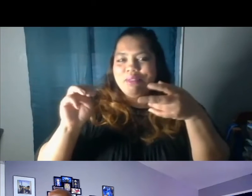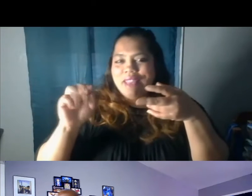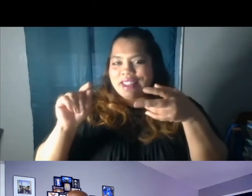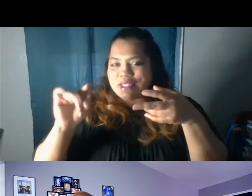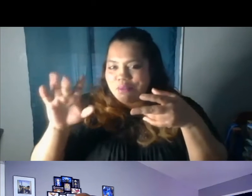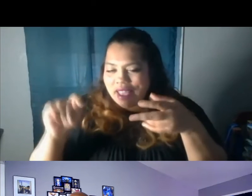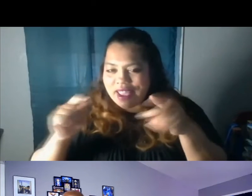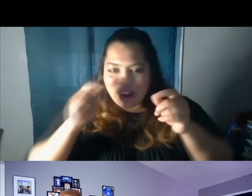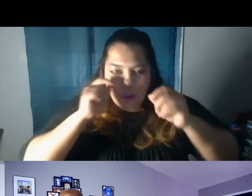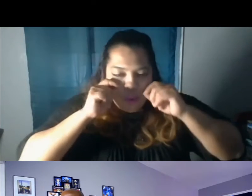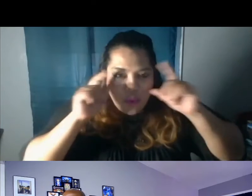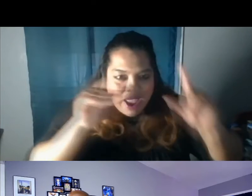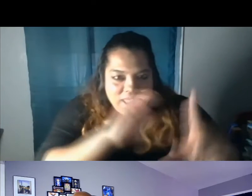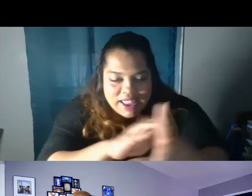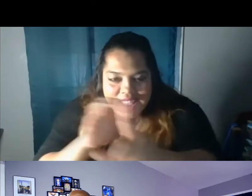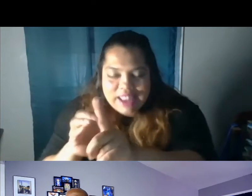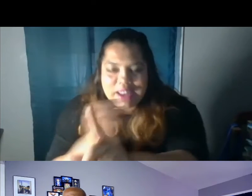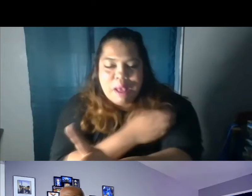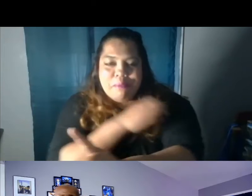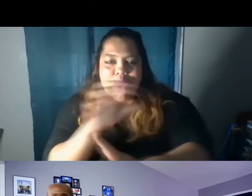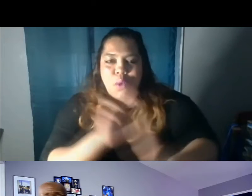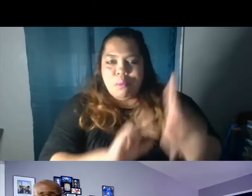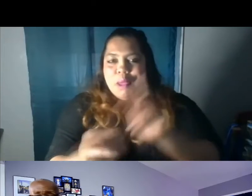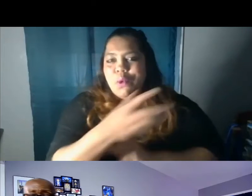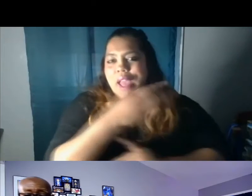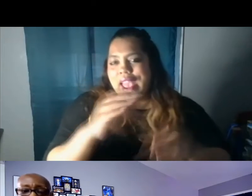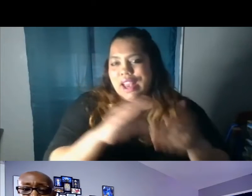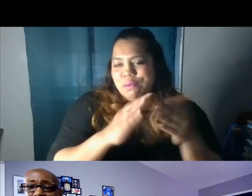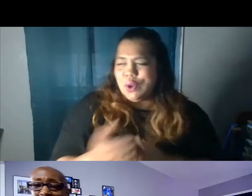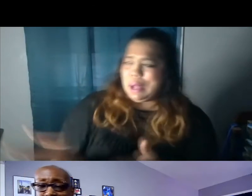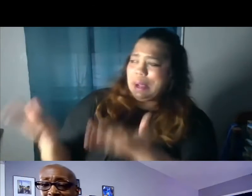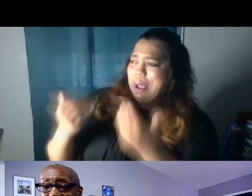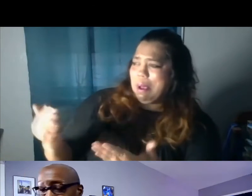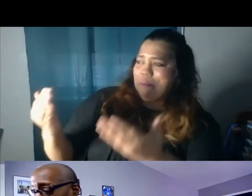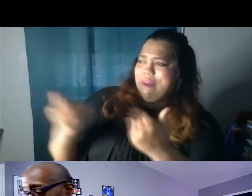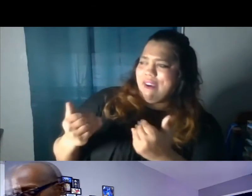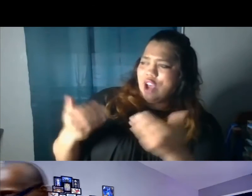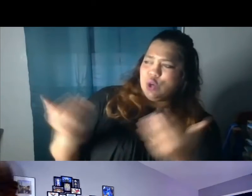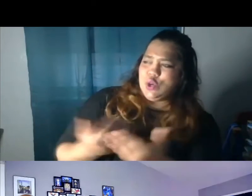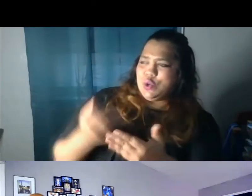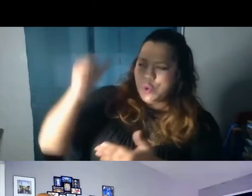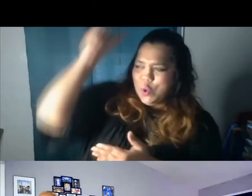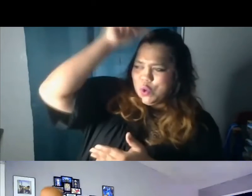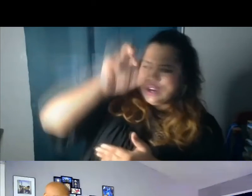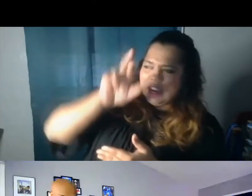people and communities. Come on, Reverend Dr. Ordained Reverend Rev. Woo!